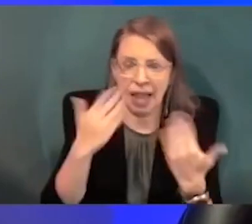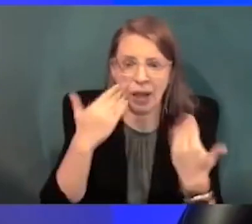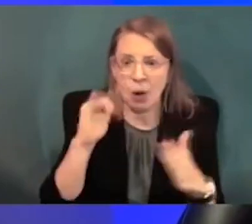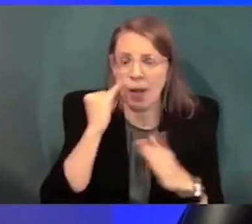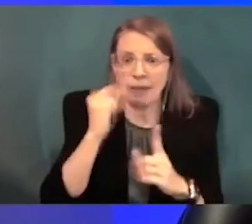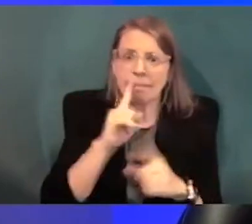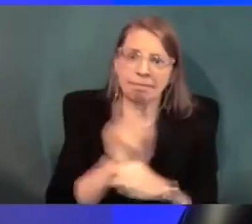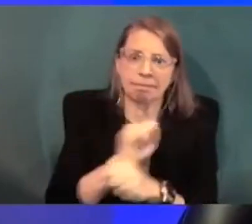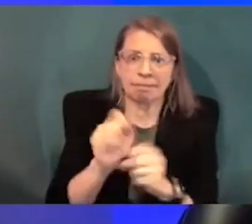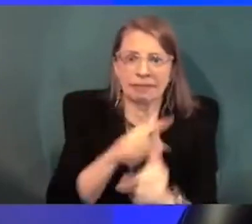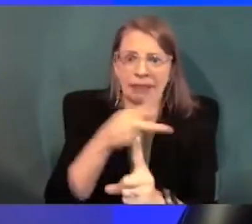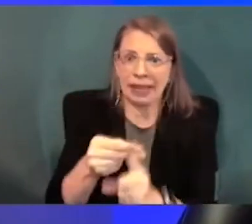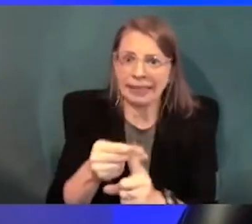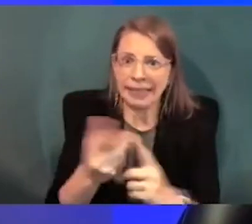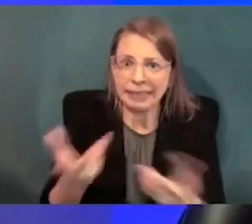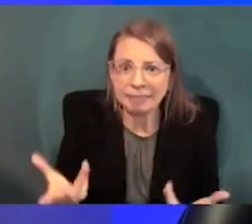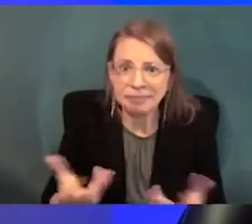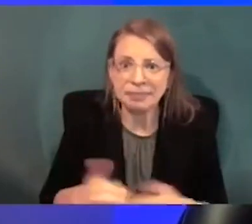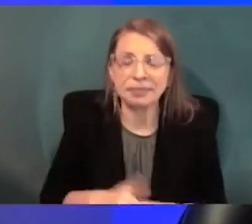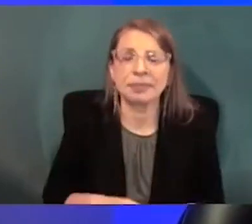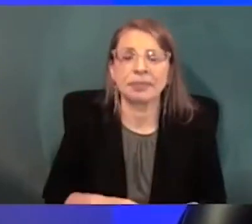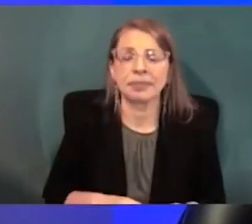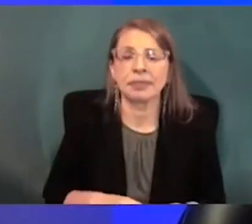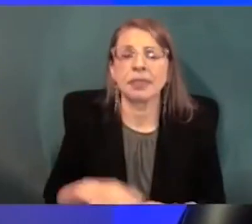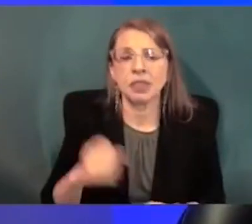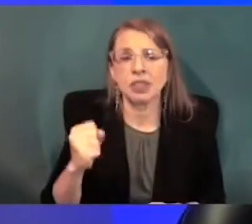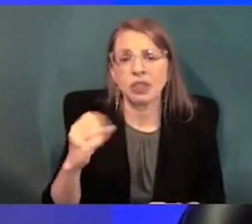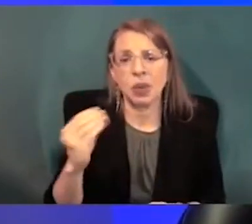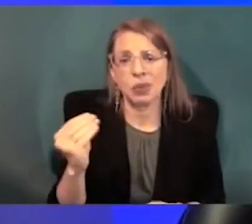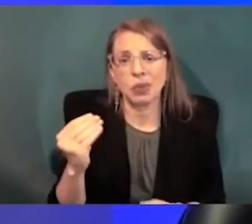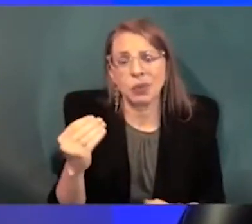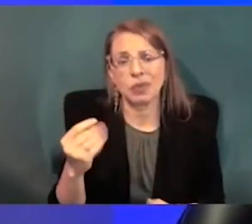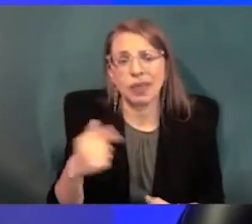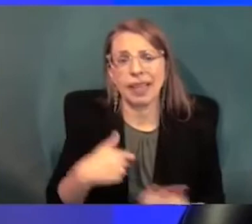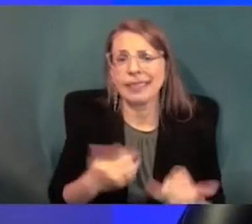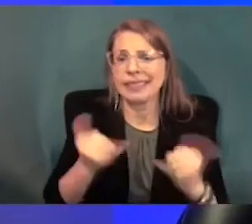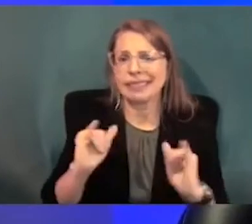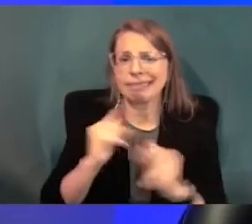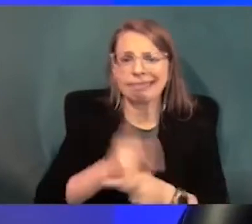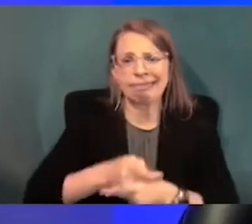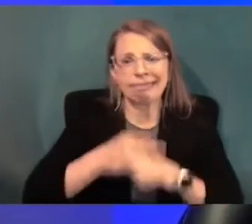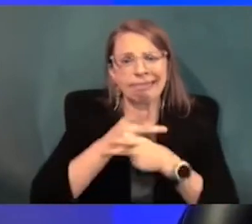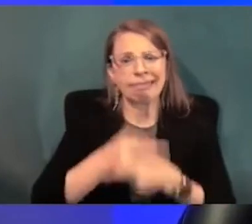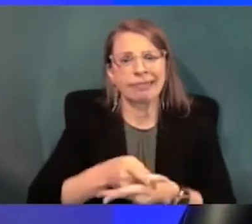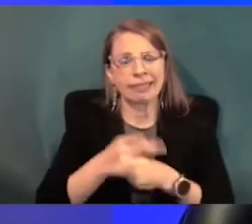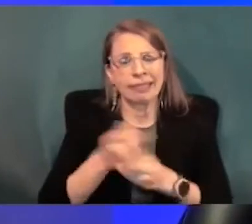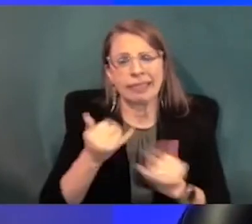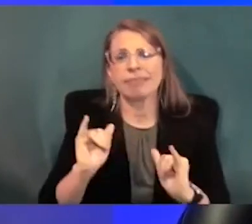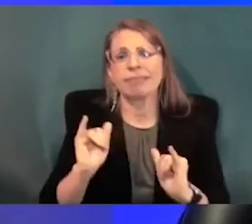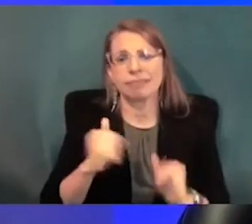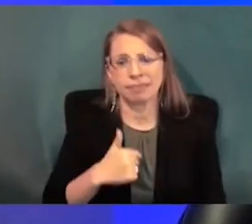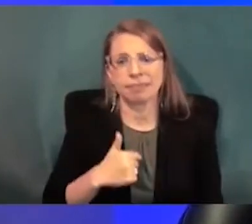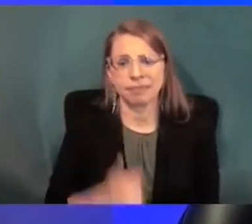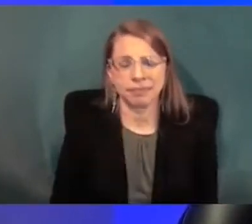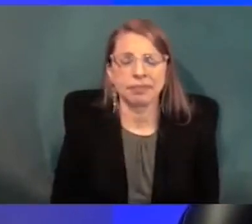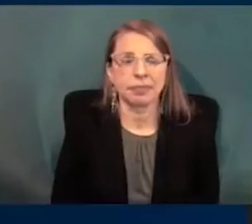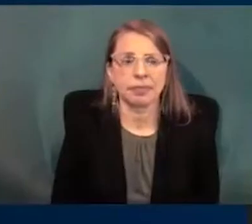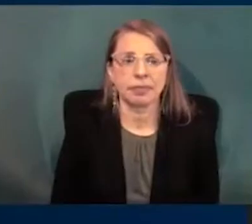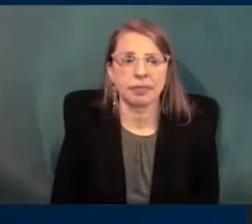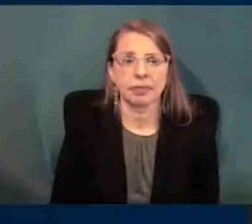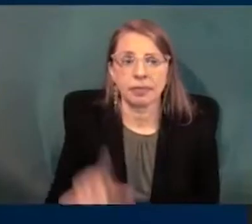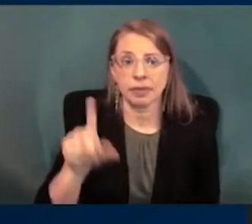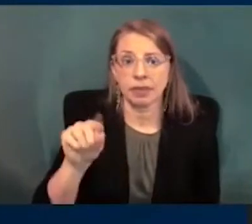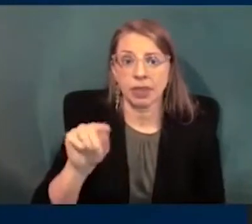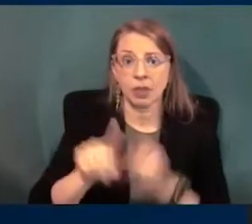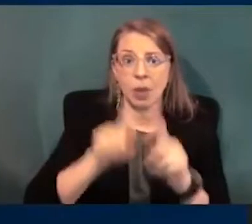vaccinated. And so I'm just still very cautious. Okay, so we have about 20 questions here, and they